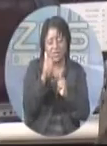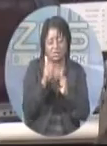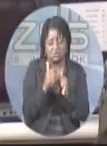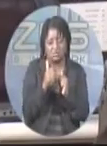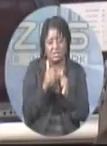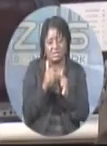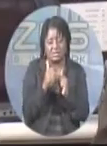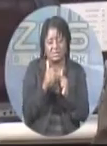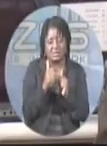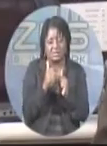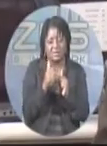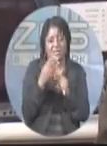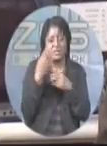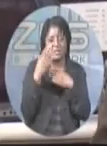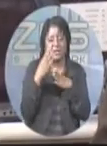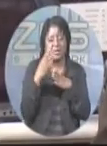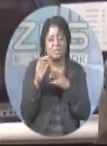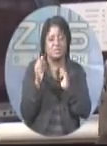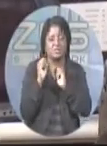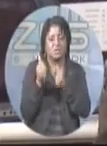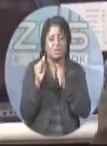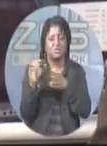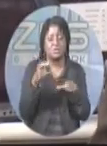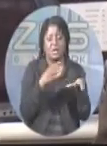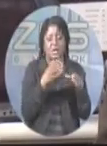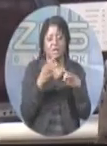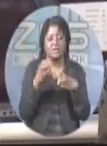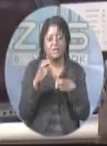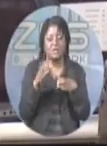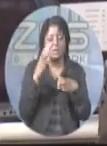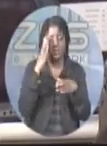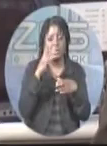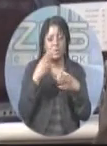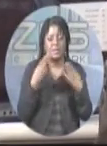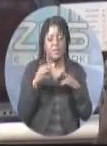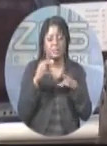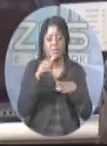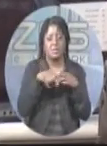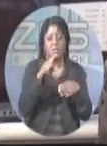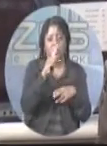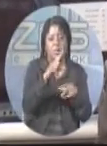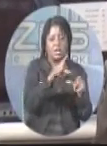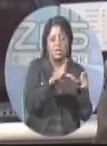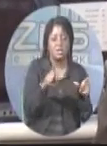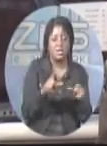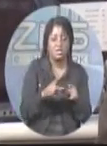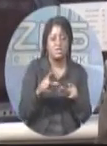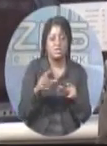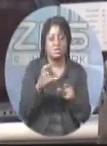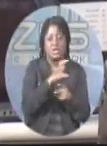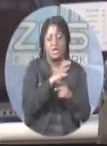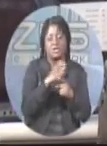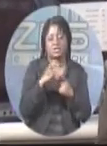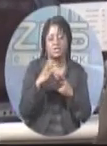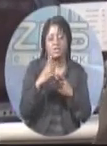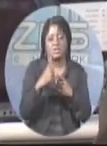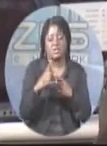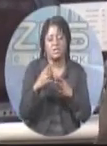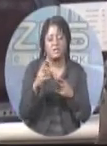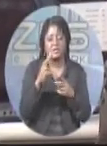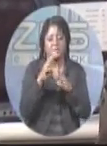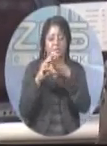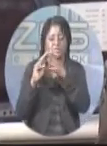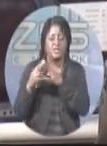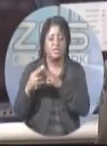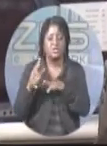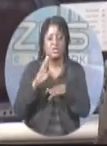the Bahamas Junkanoo Carnival will be hosted in one location, the Cultural Village, which is on Arawak Key.